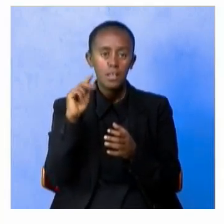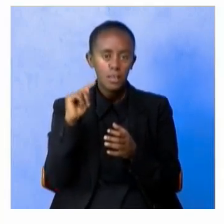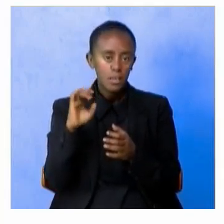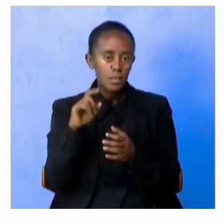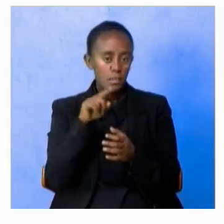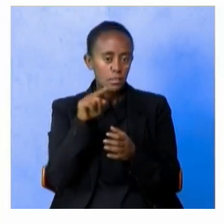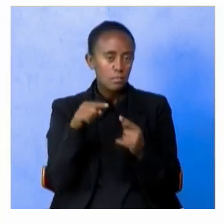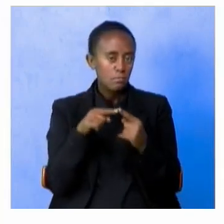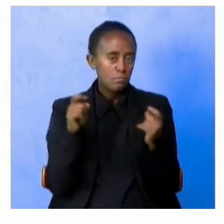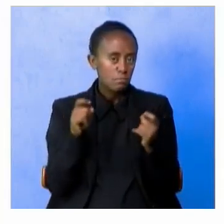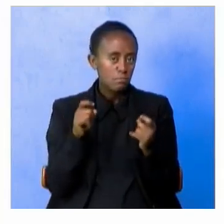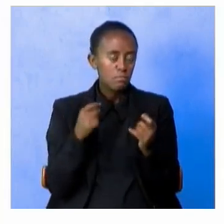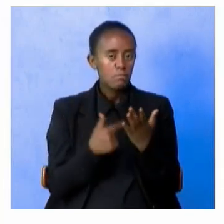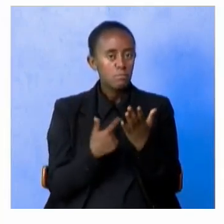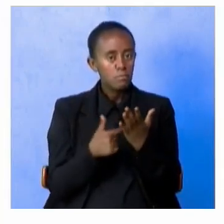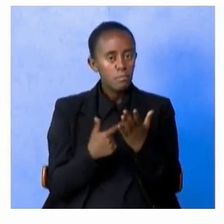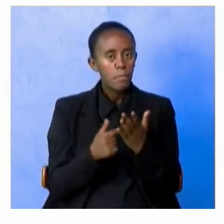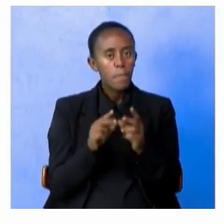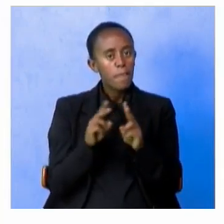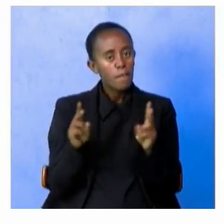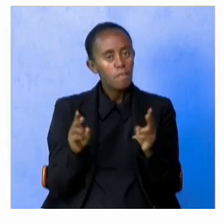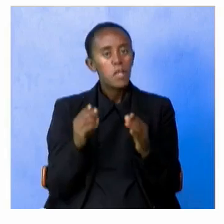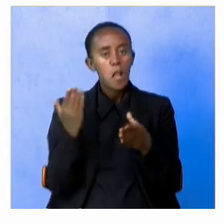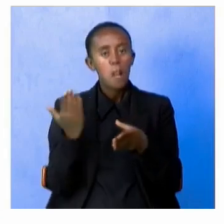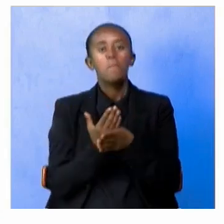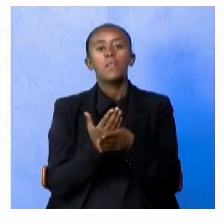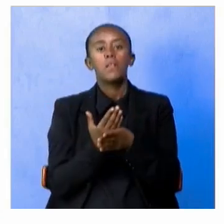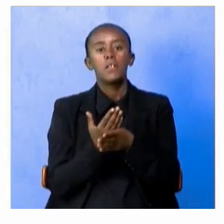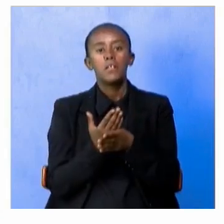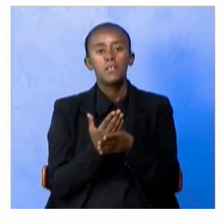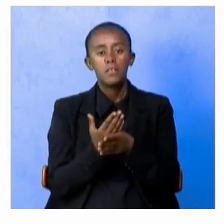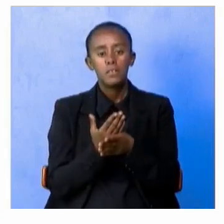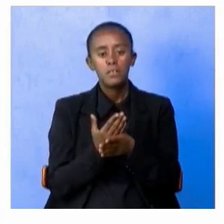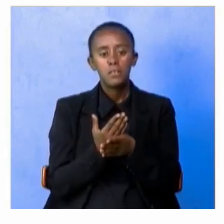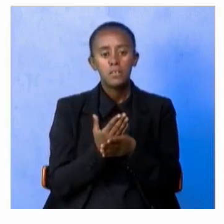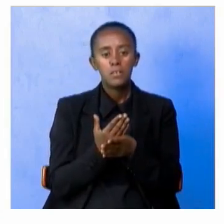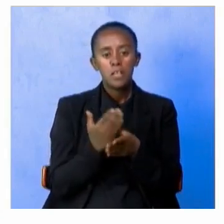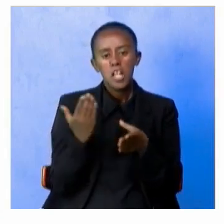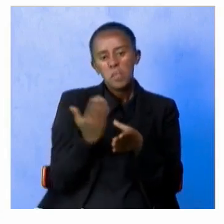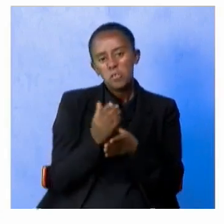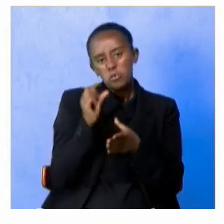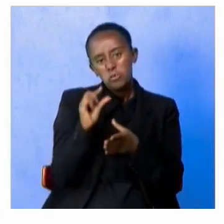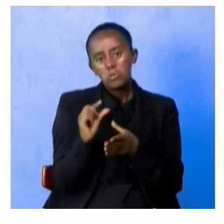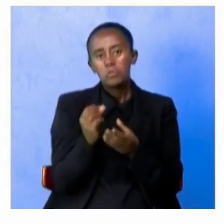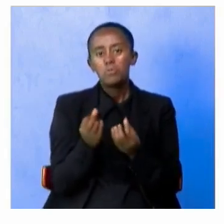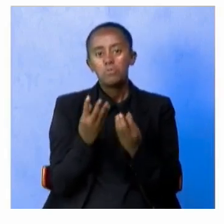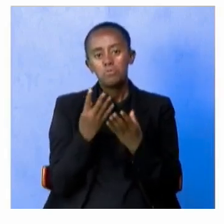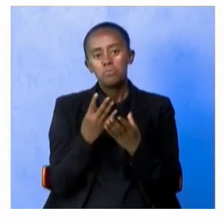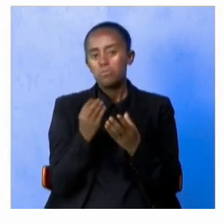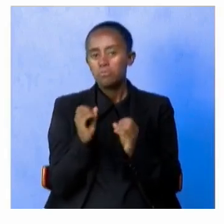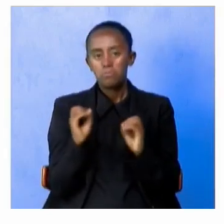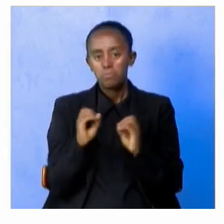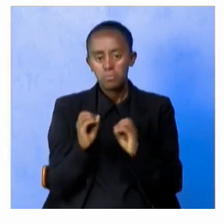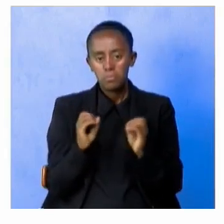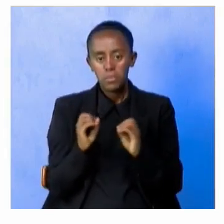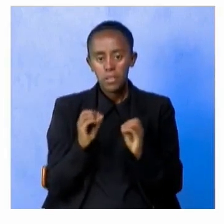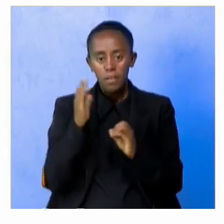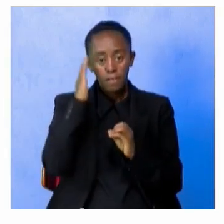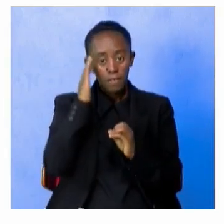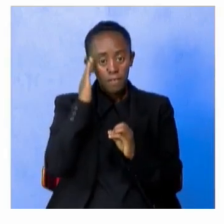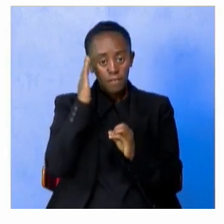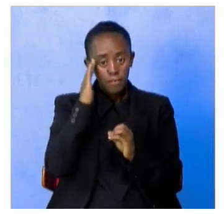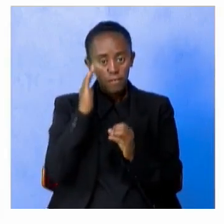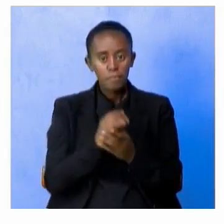Unlike the first one, this is a very limited conjunctions. We have limited conjunctions here. They are famously